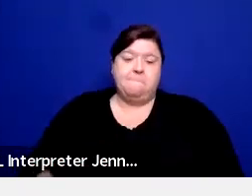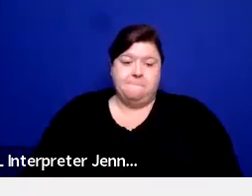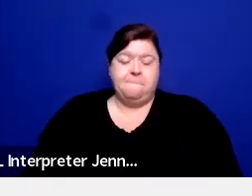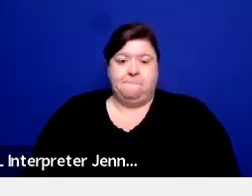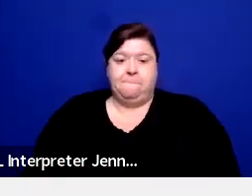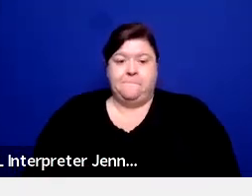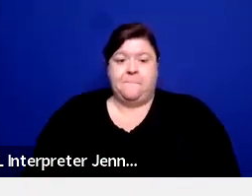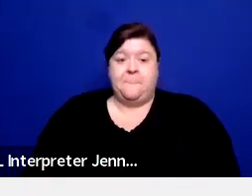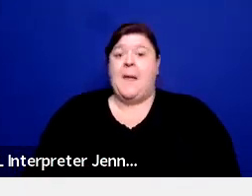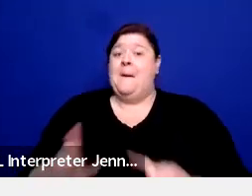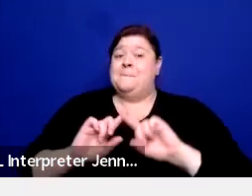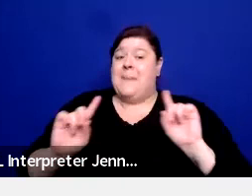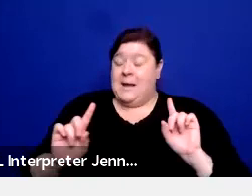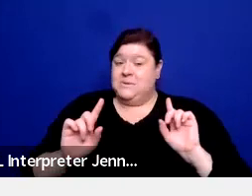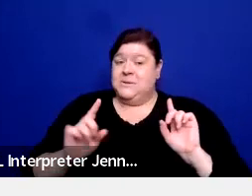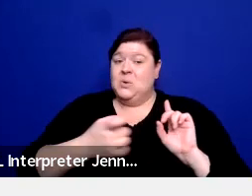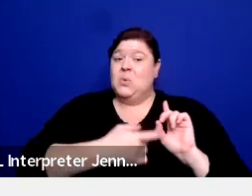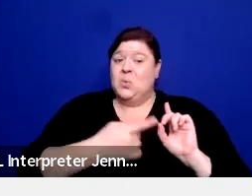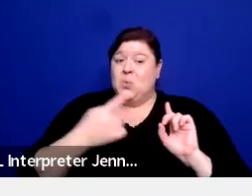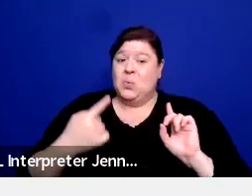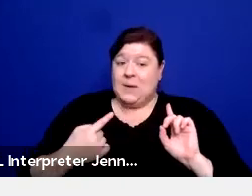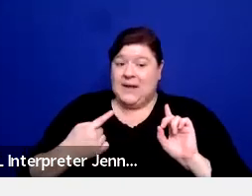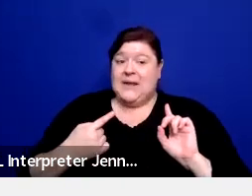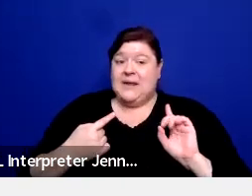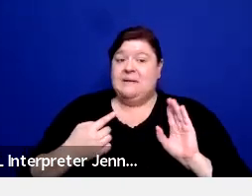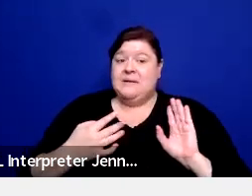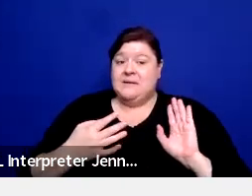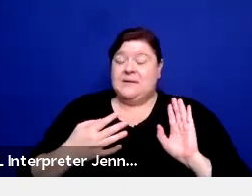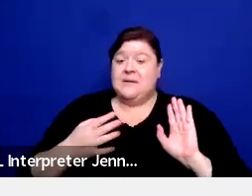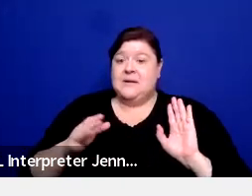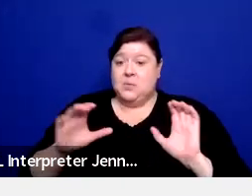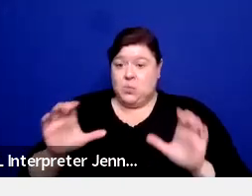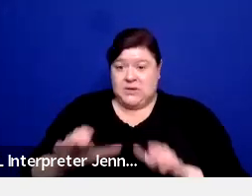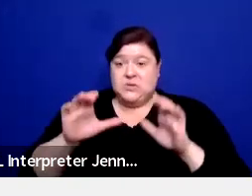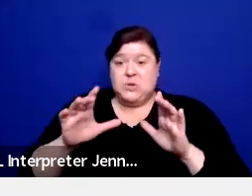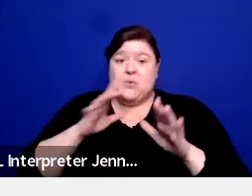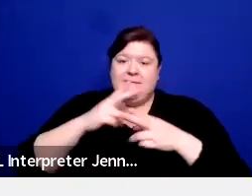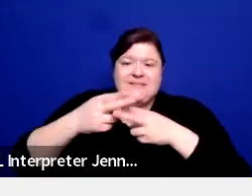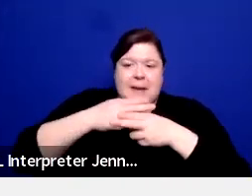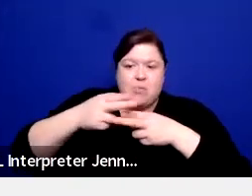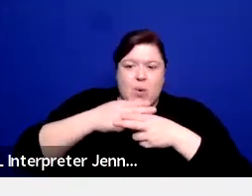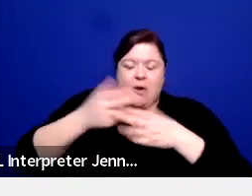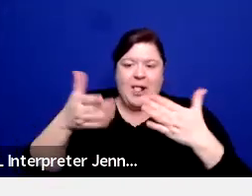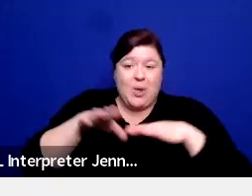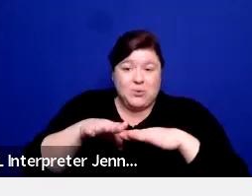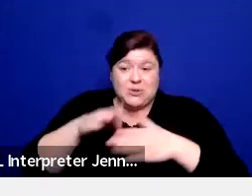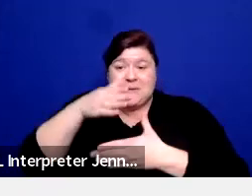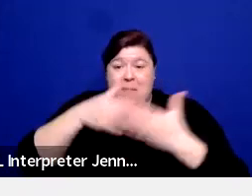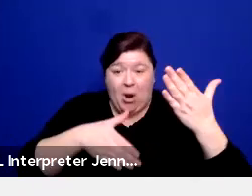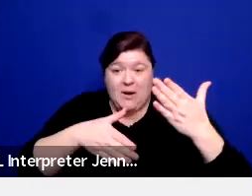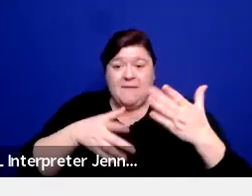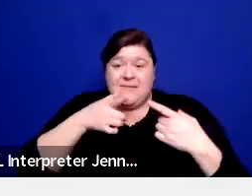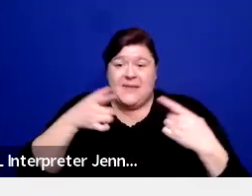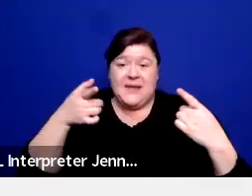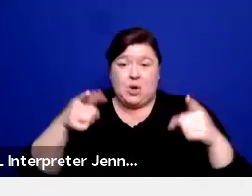I would say though, however, but we do recognize the temporary closures, and that is a part of your grant agreement. And I think particularly with the